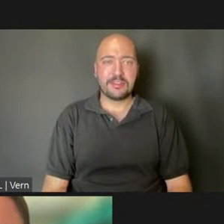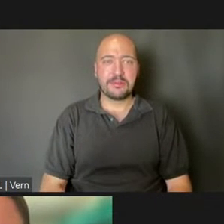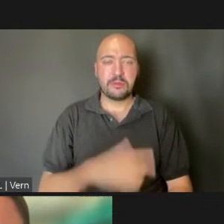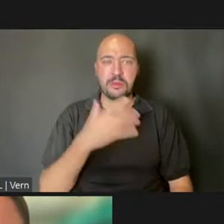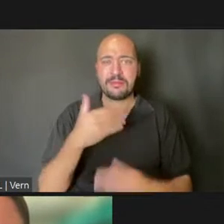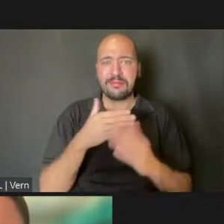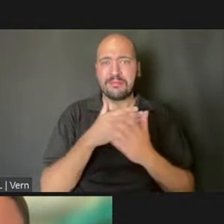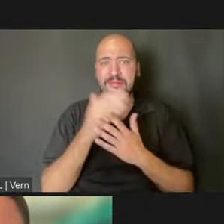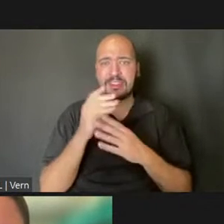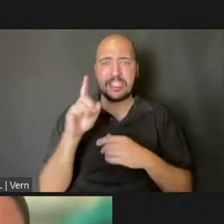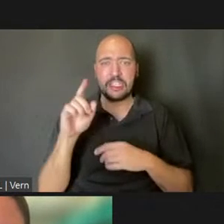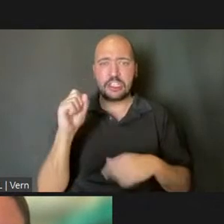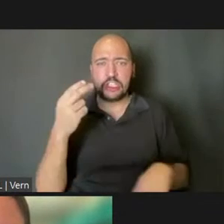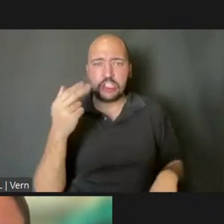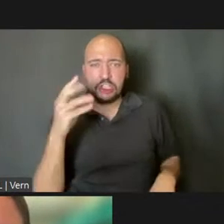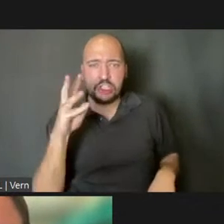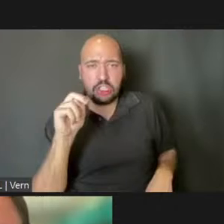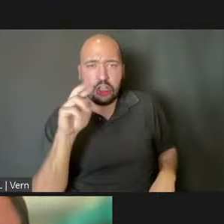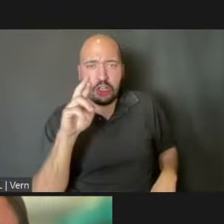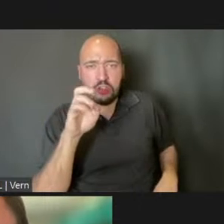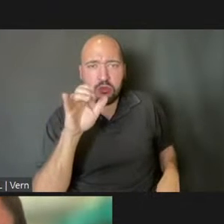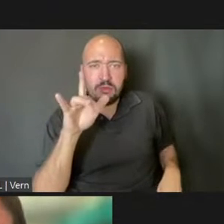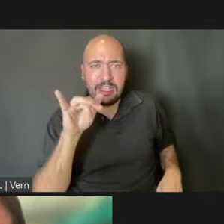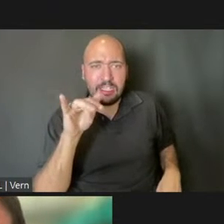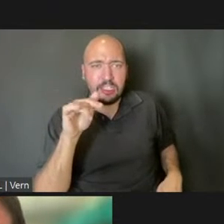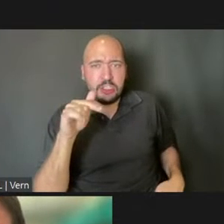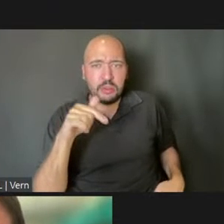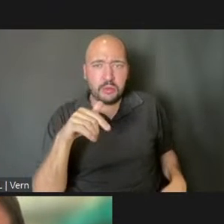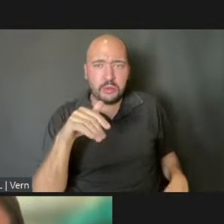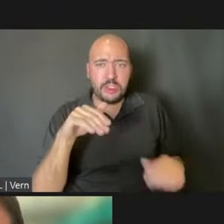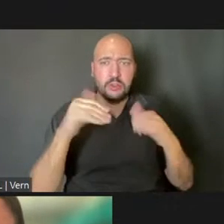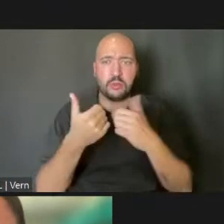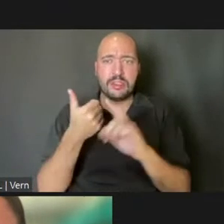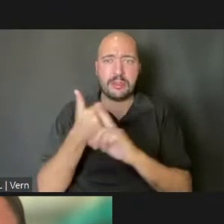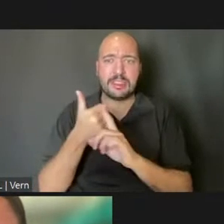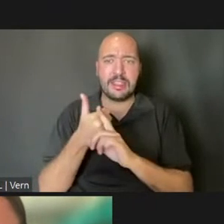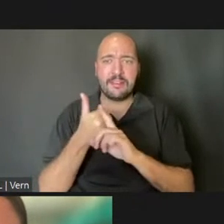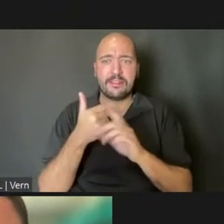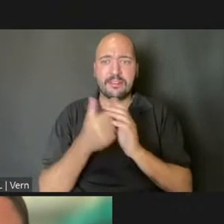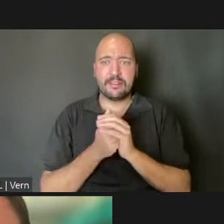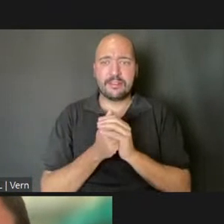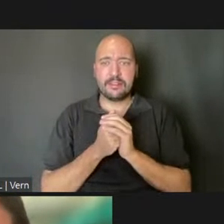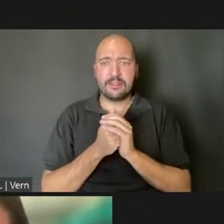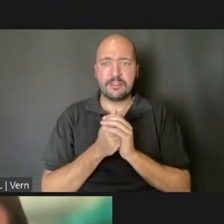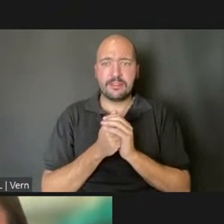ask Shawn Reilly to introduce themselves. Shawn, there you are.